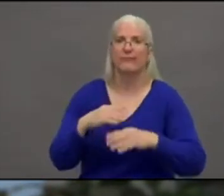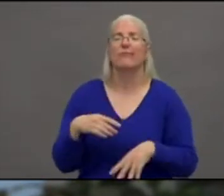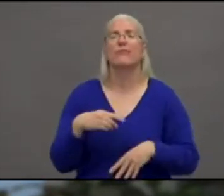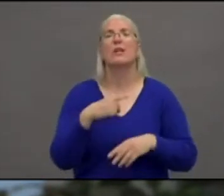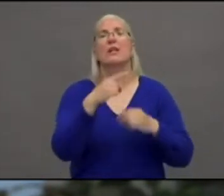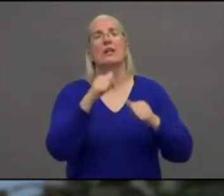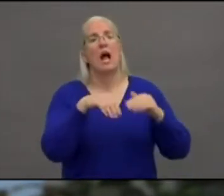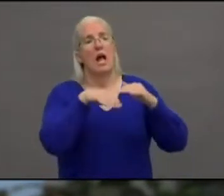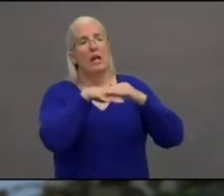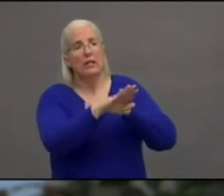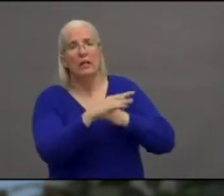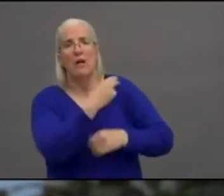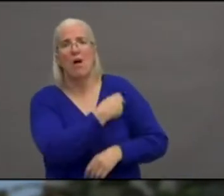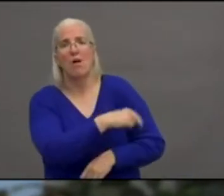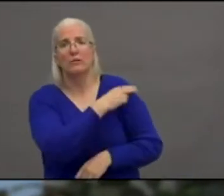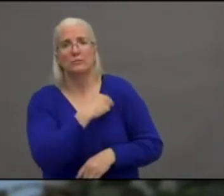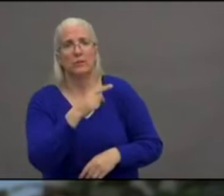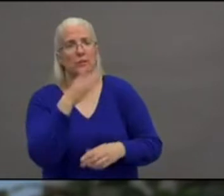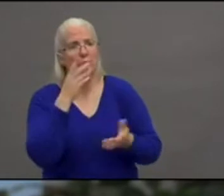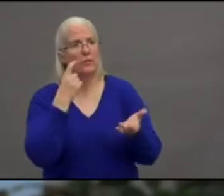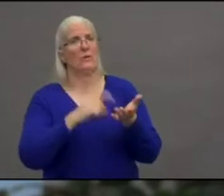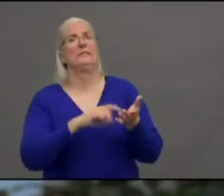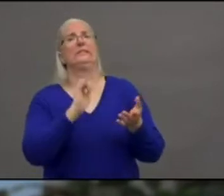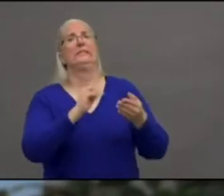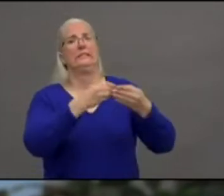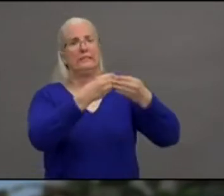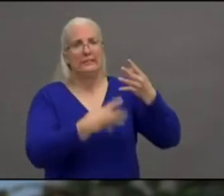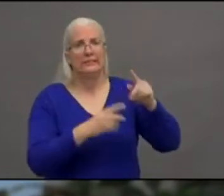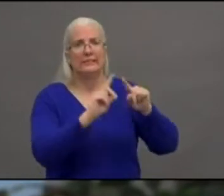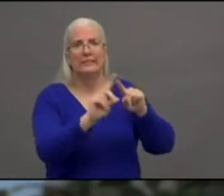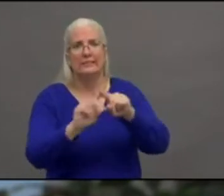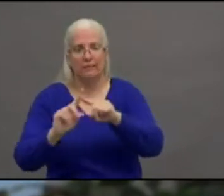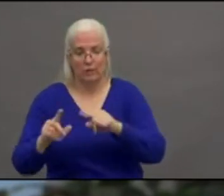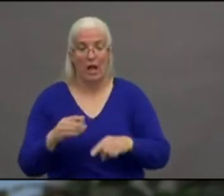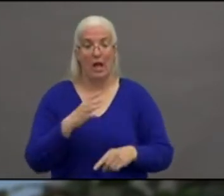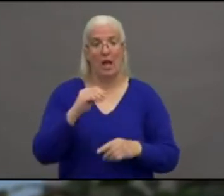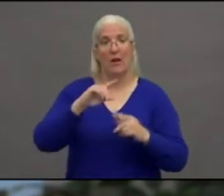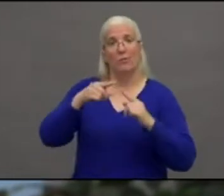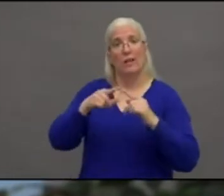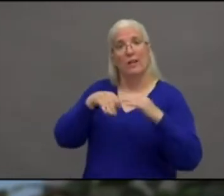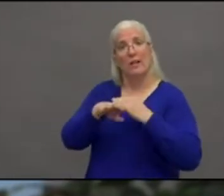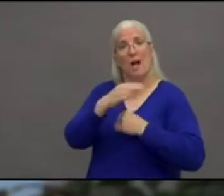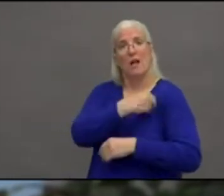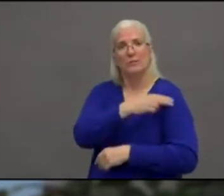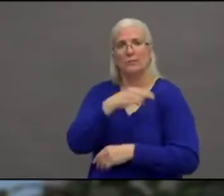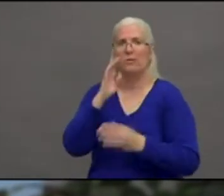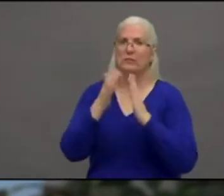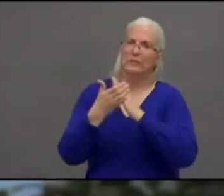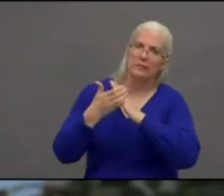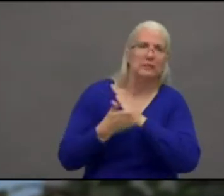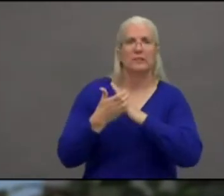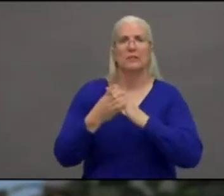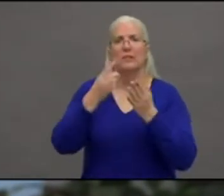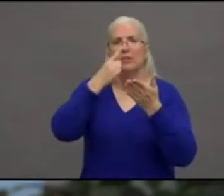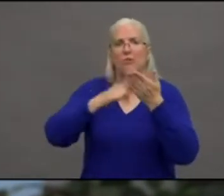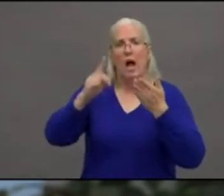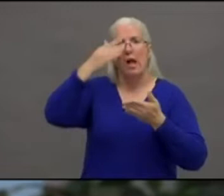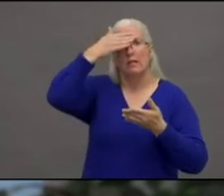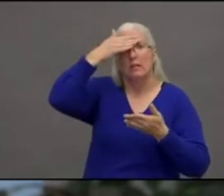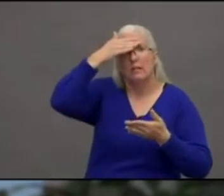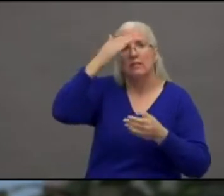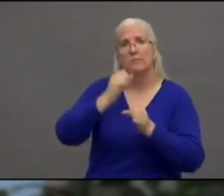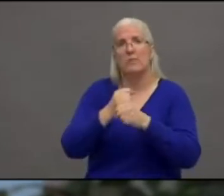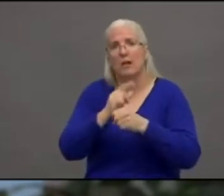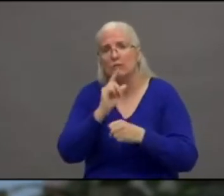system, they'll automatically get a temperature check. So you're greeted, whether you're a doctor or a nurse, ancillary staff, or a patient or a visitor or